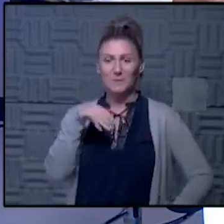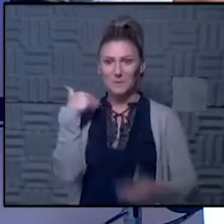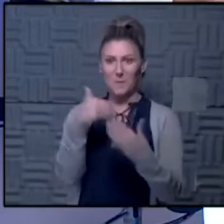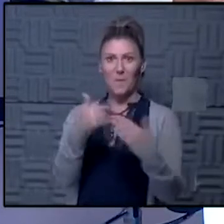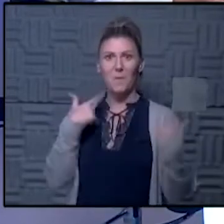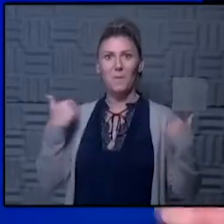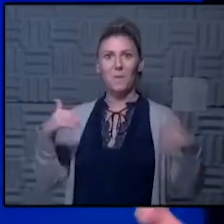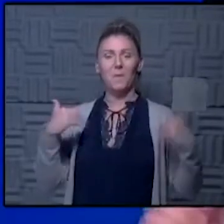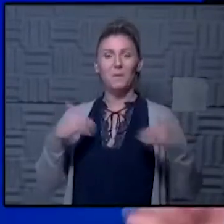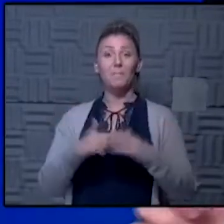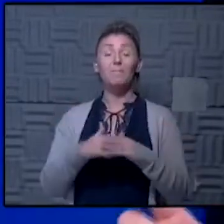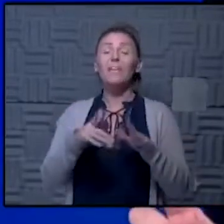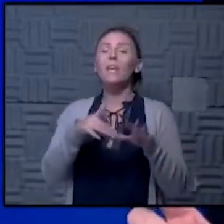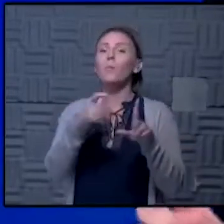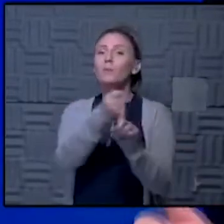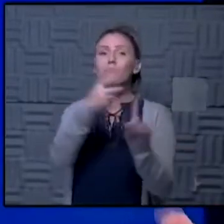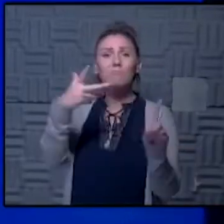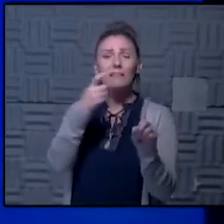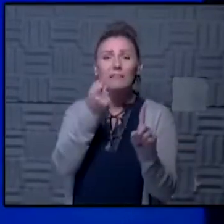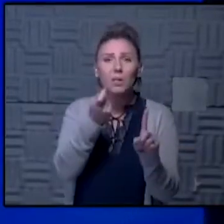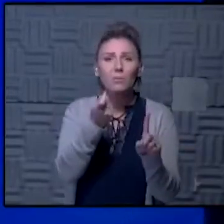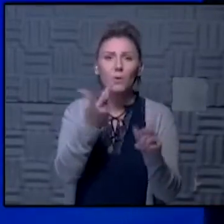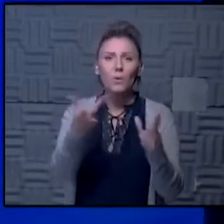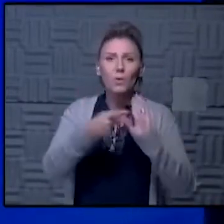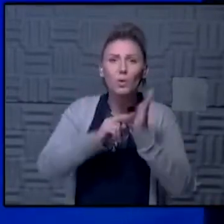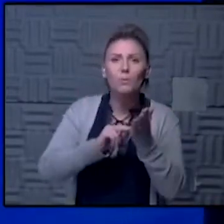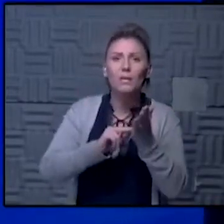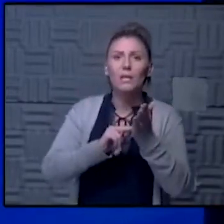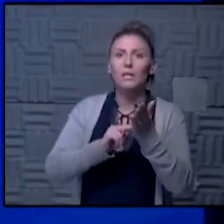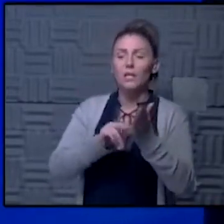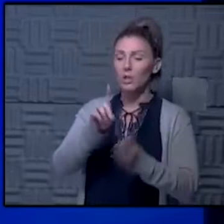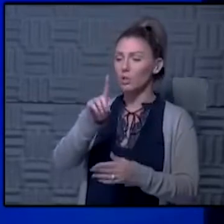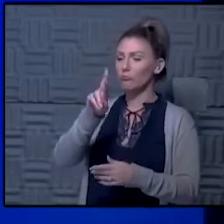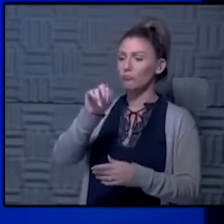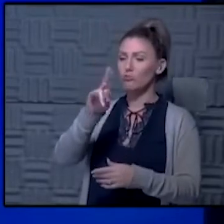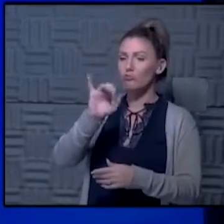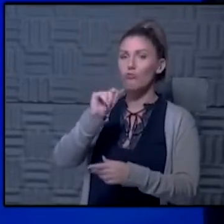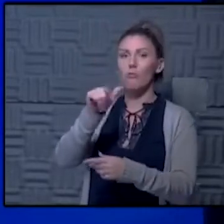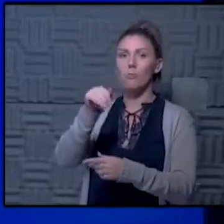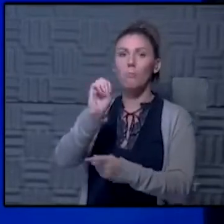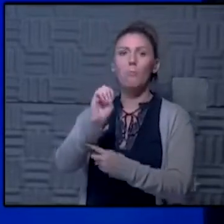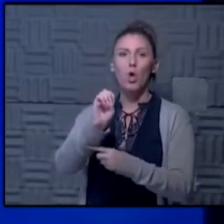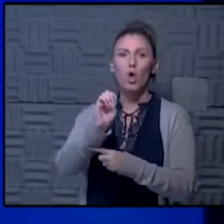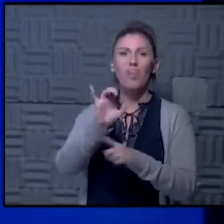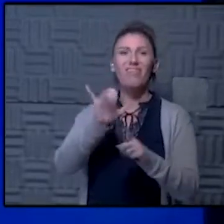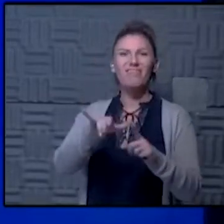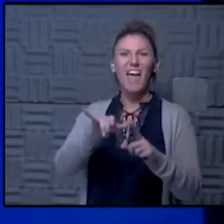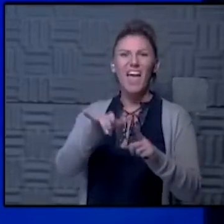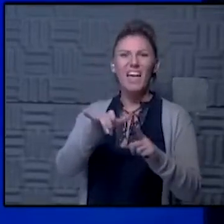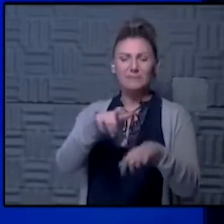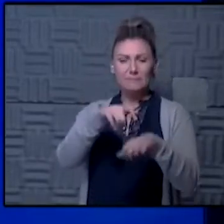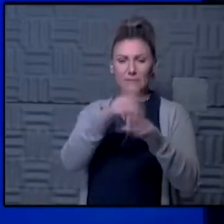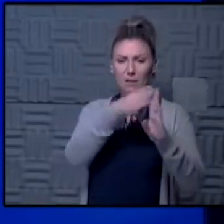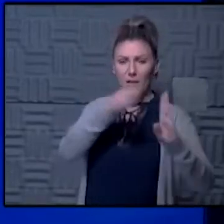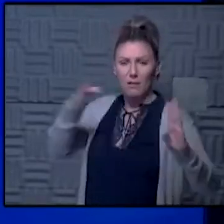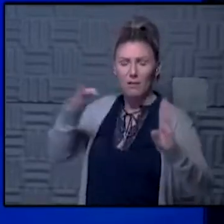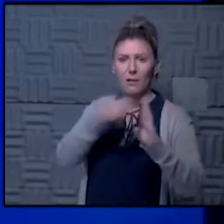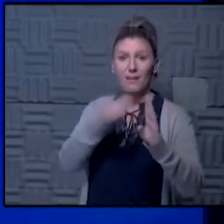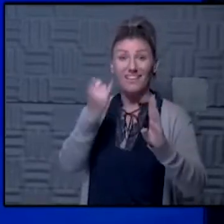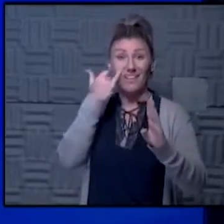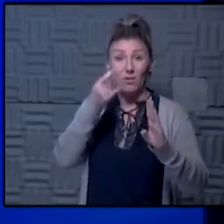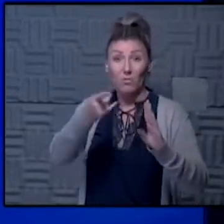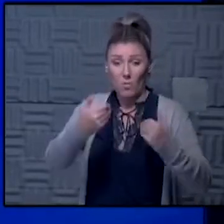ever heard. And maybe to expand just a little bit on what you mean by durable. You said a couple of times the length. But what we really mean is that if you have